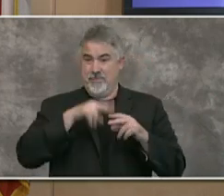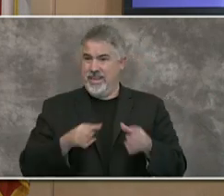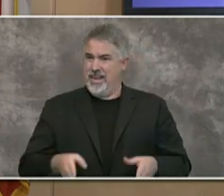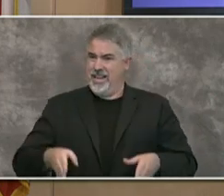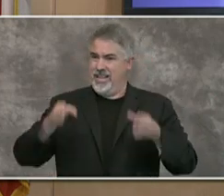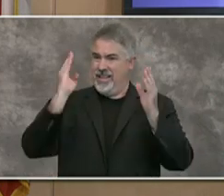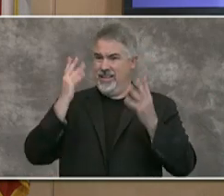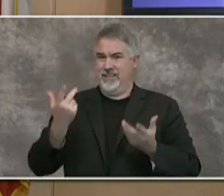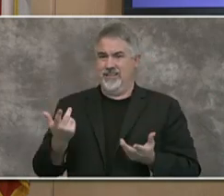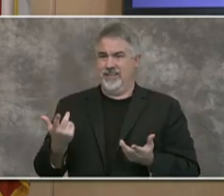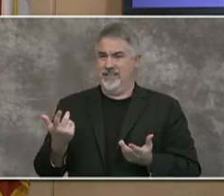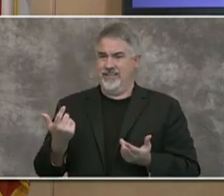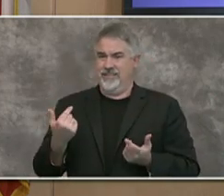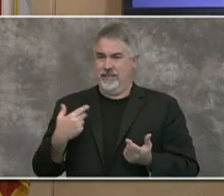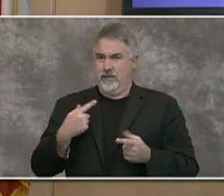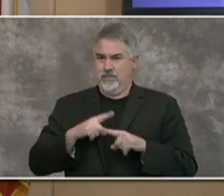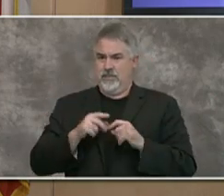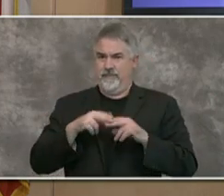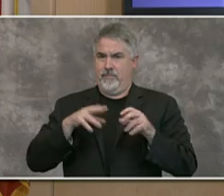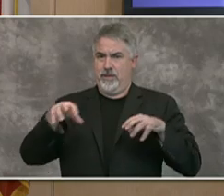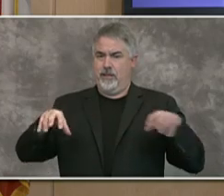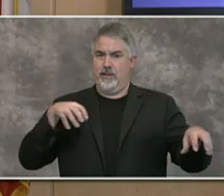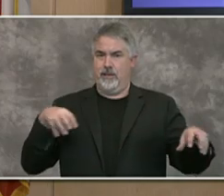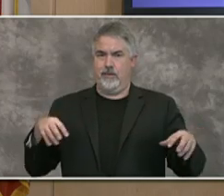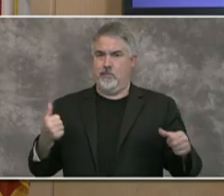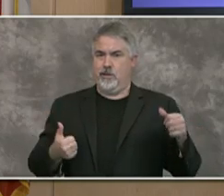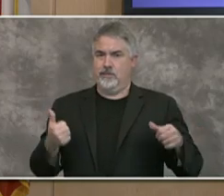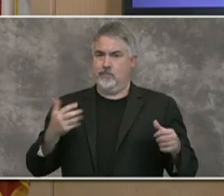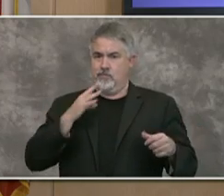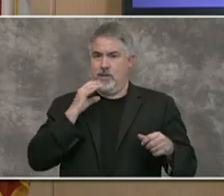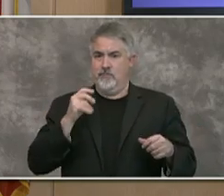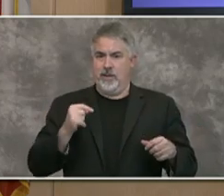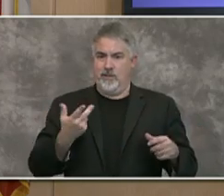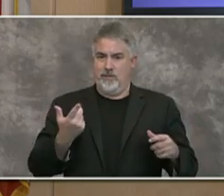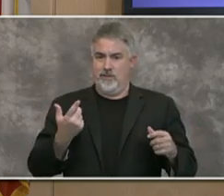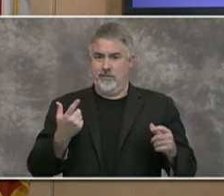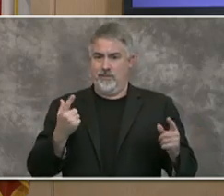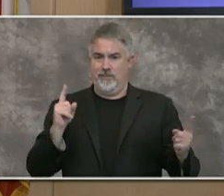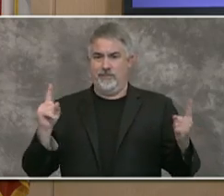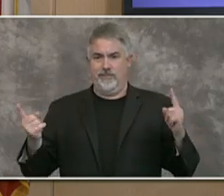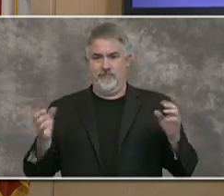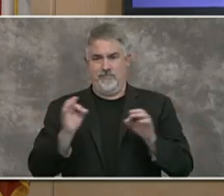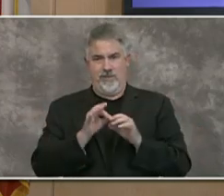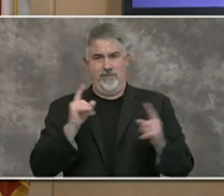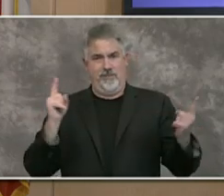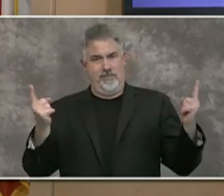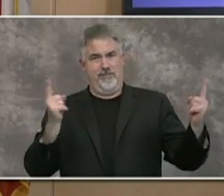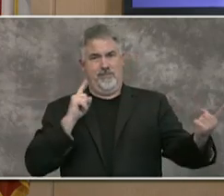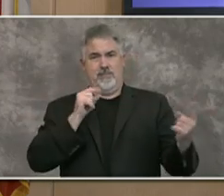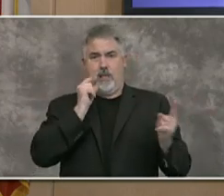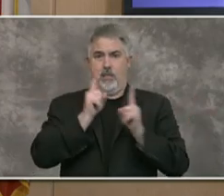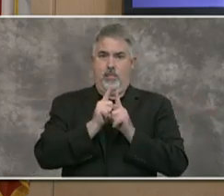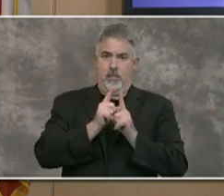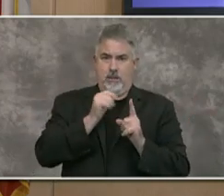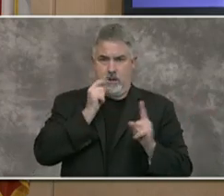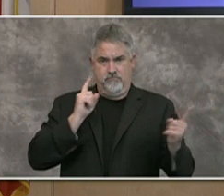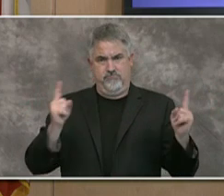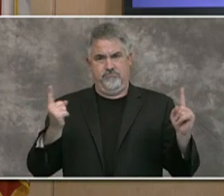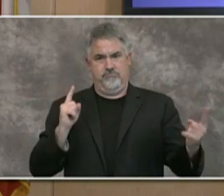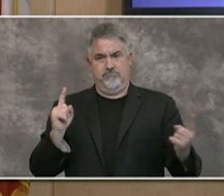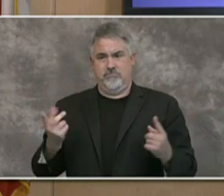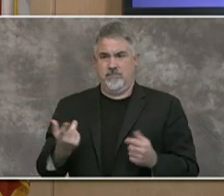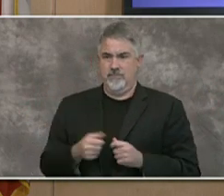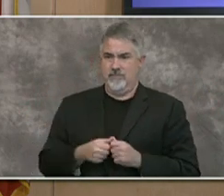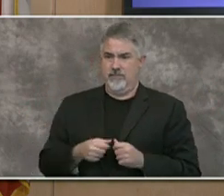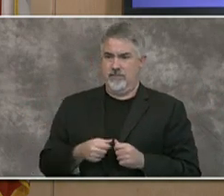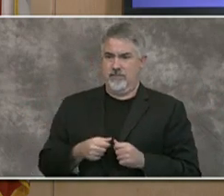buildings. We have socially distanced as much as we can here, and normally, if it was an earthquake, we'd all be together in one building,